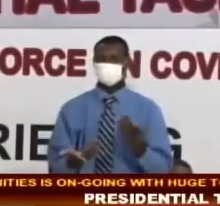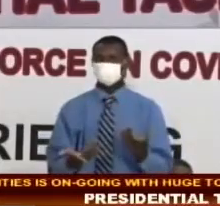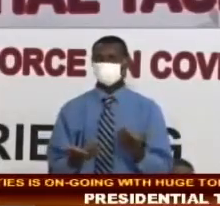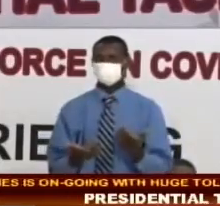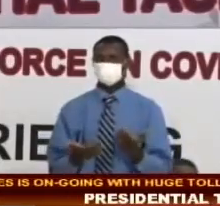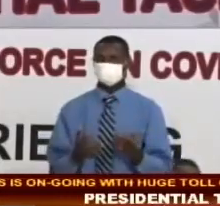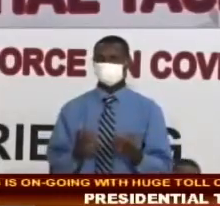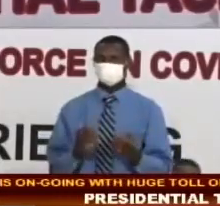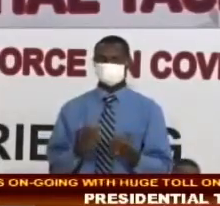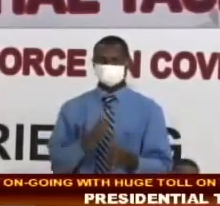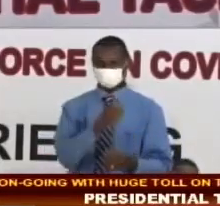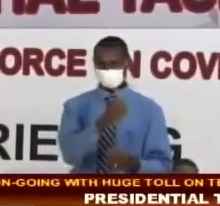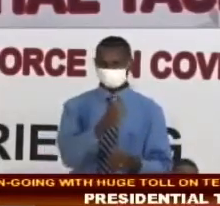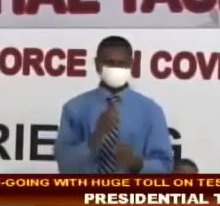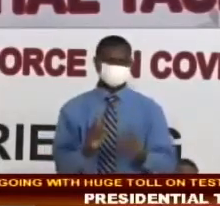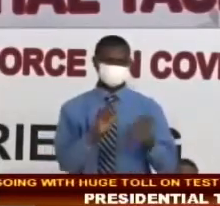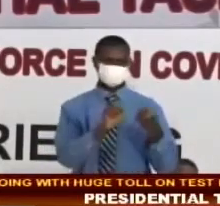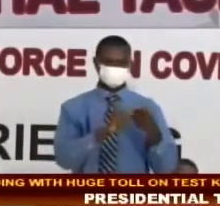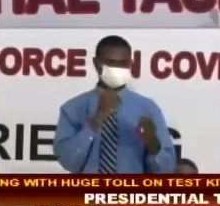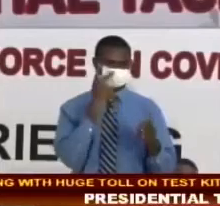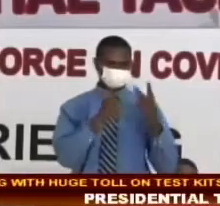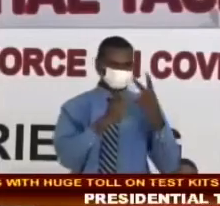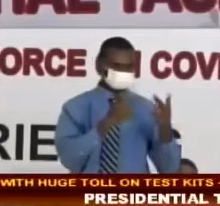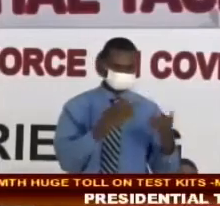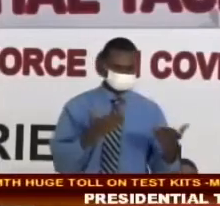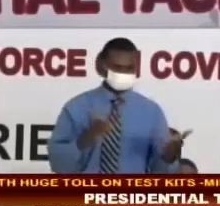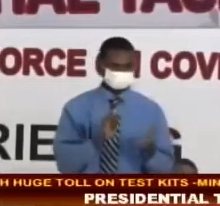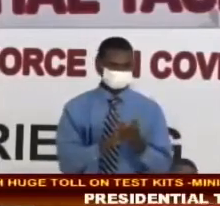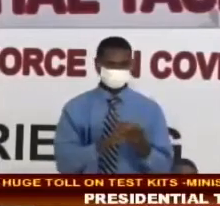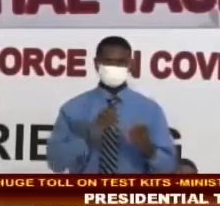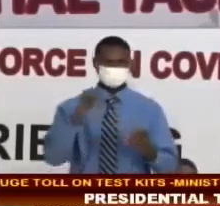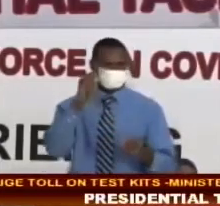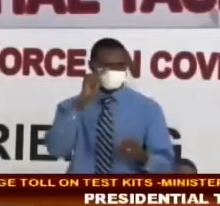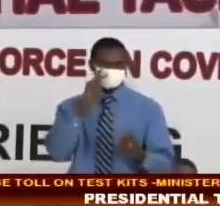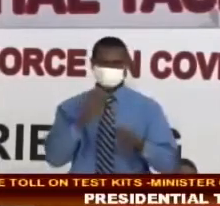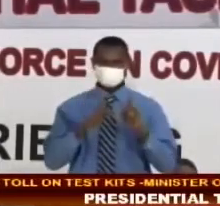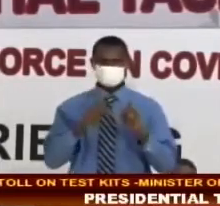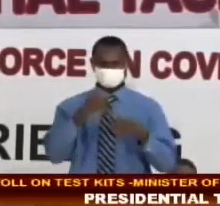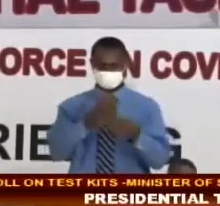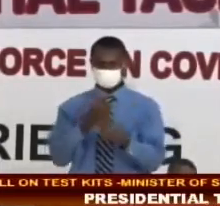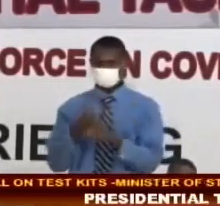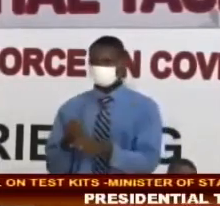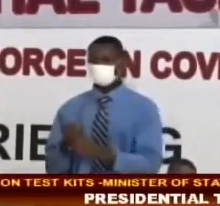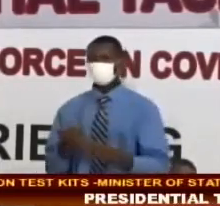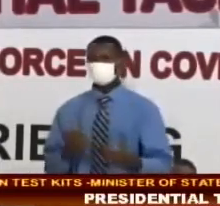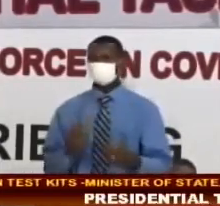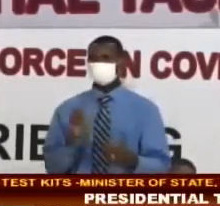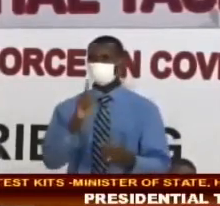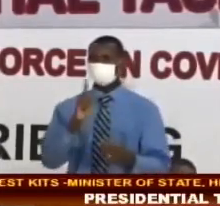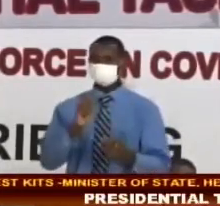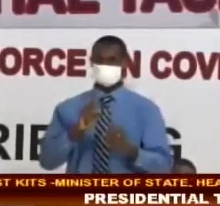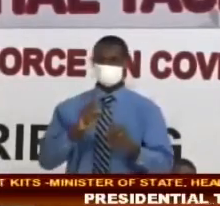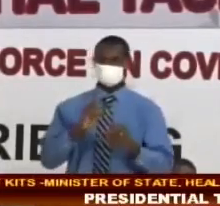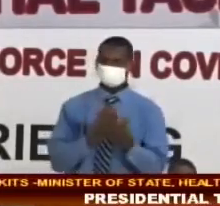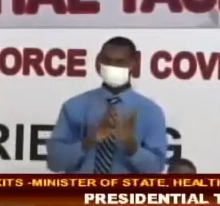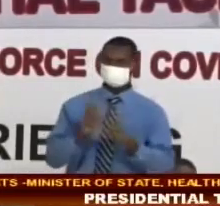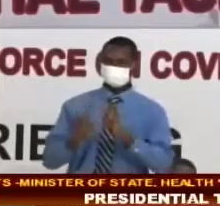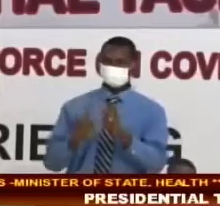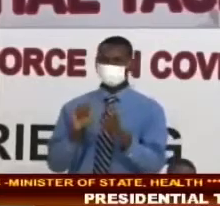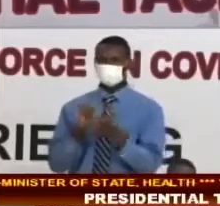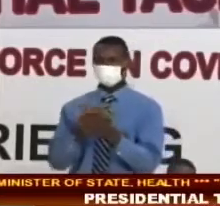Eagle Square about 2 weeks ago, where some agencies that are directly under the